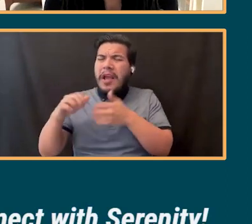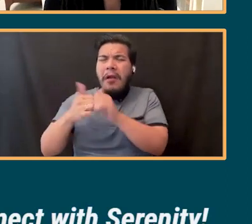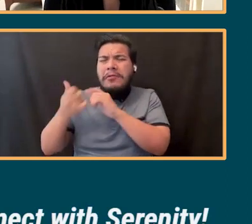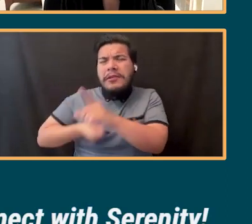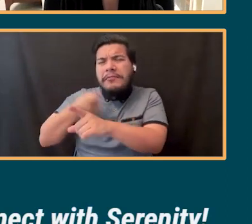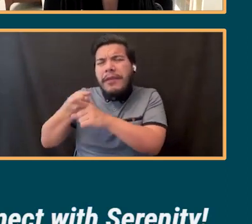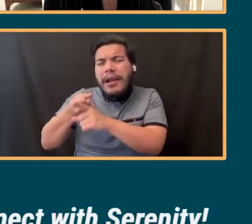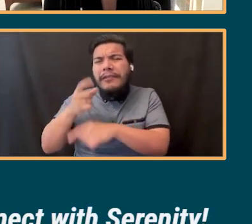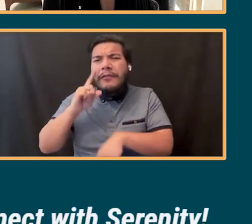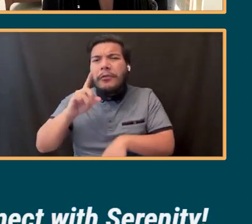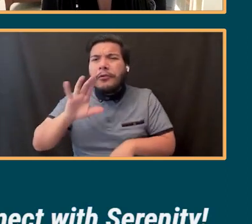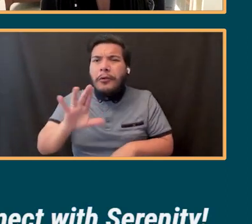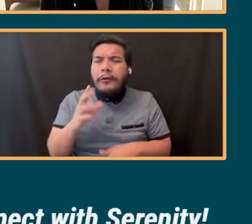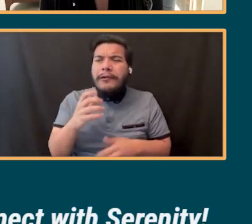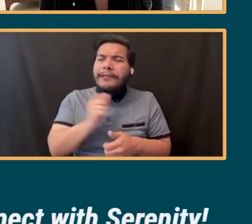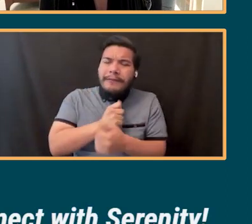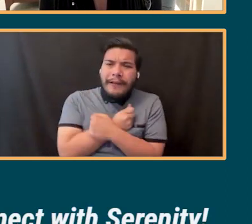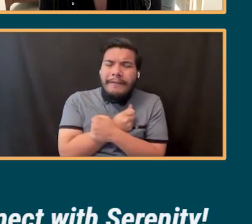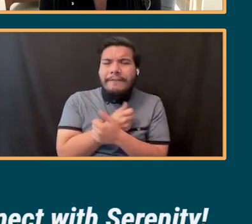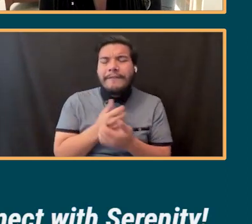level of self-love?